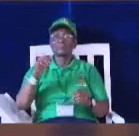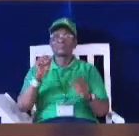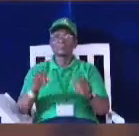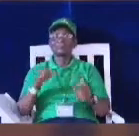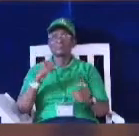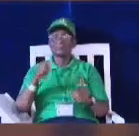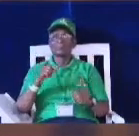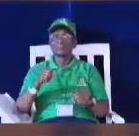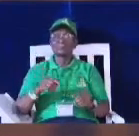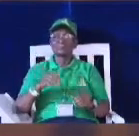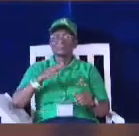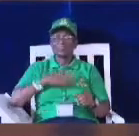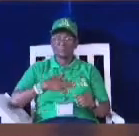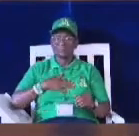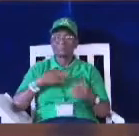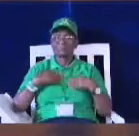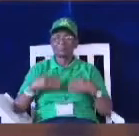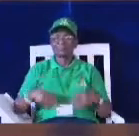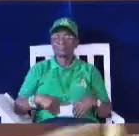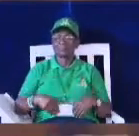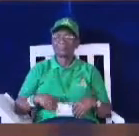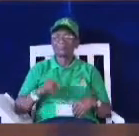command you,